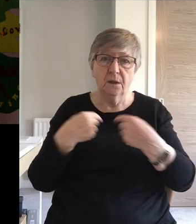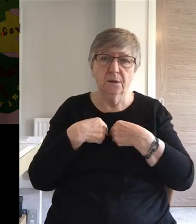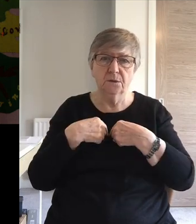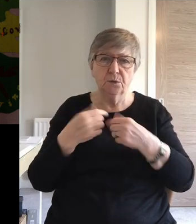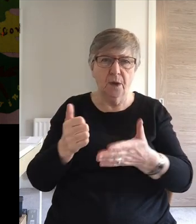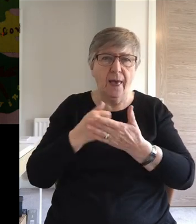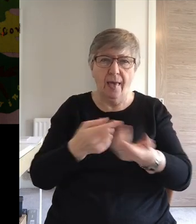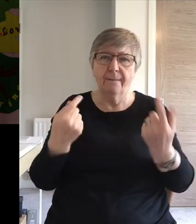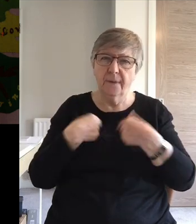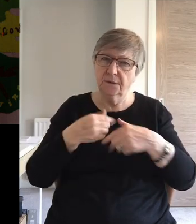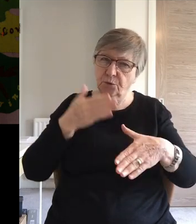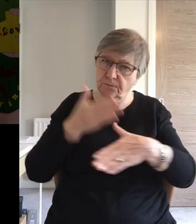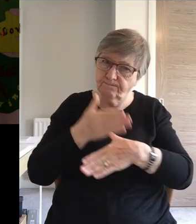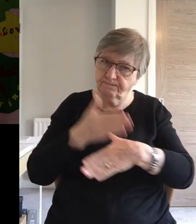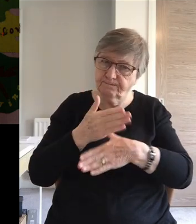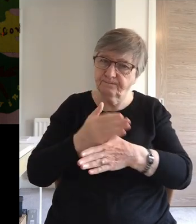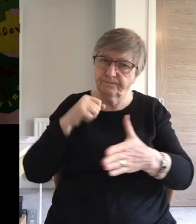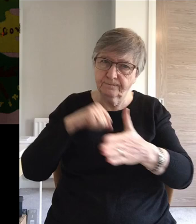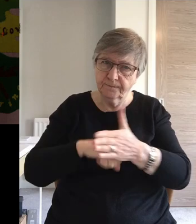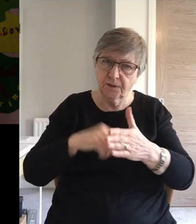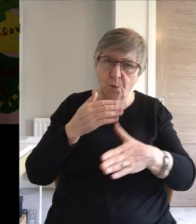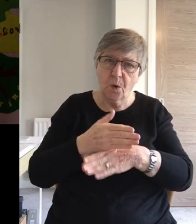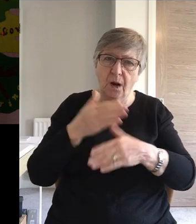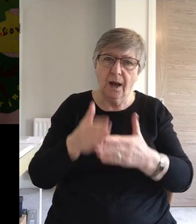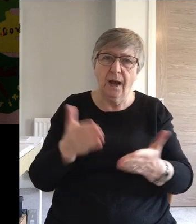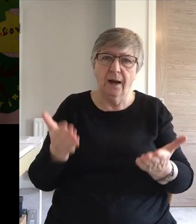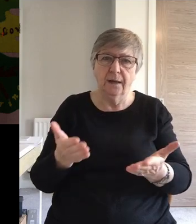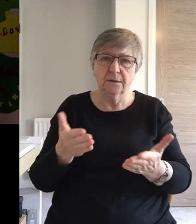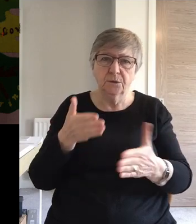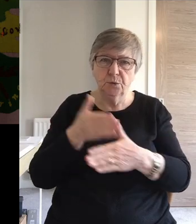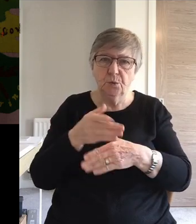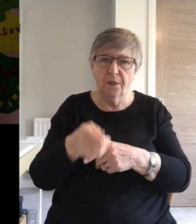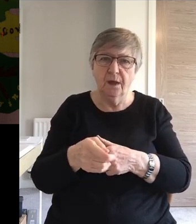So help us to put our backs into it.